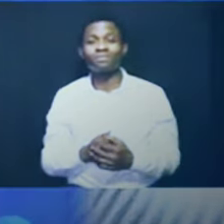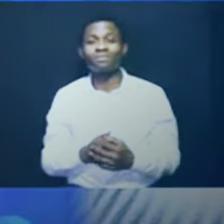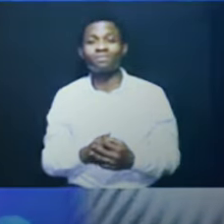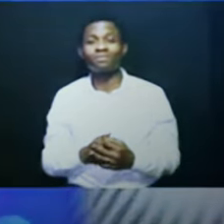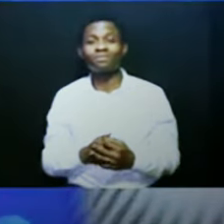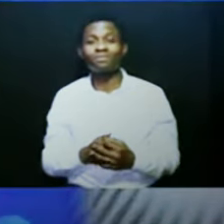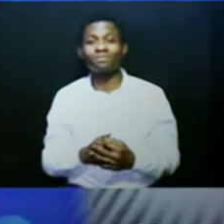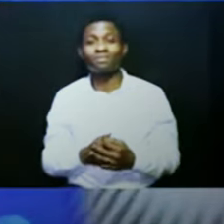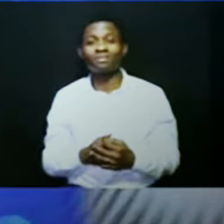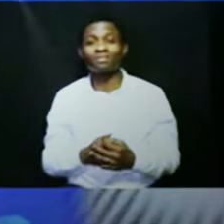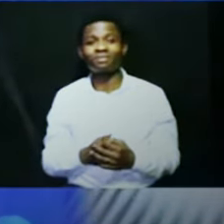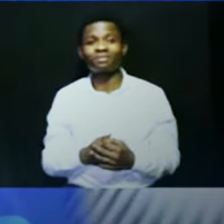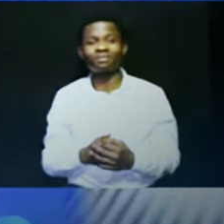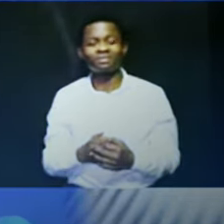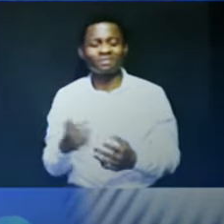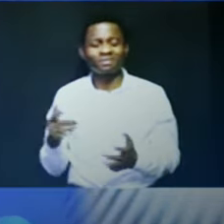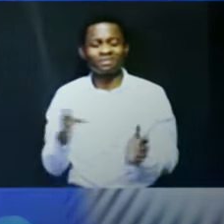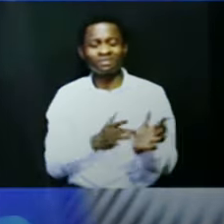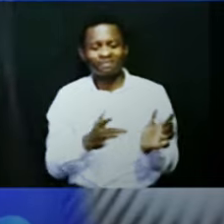yeah, my ding in